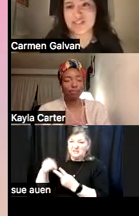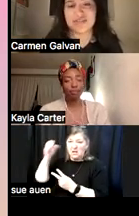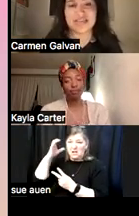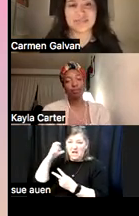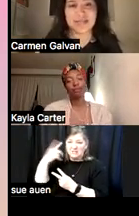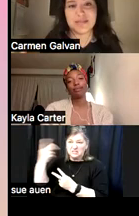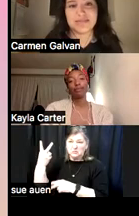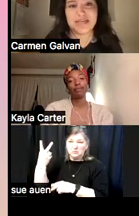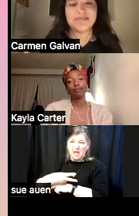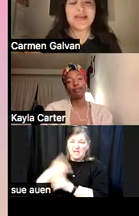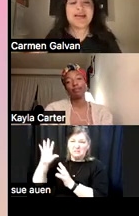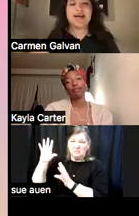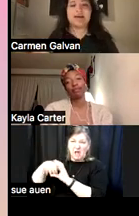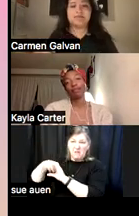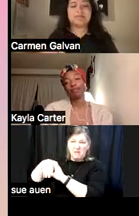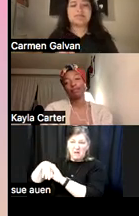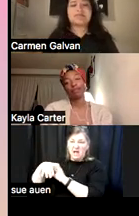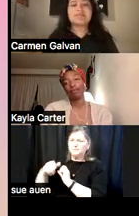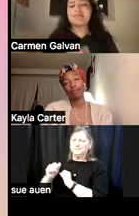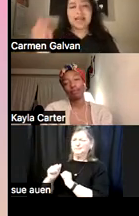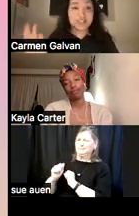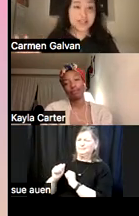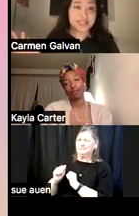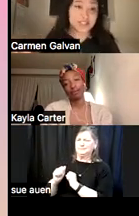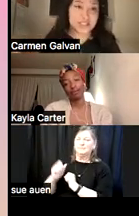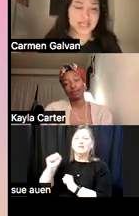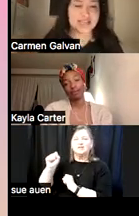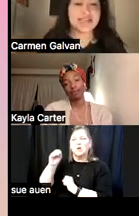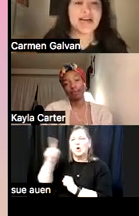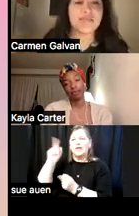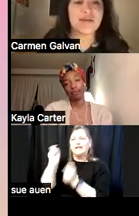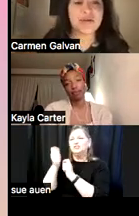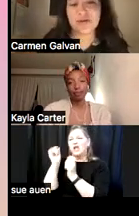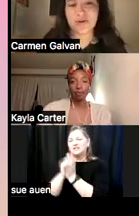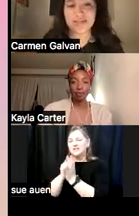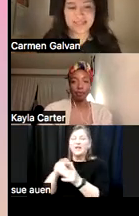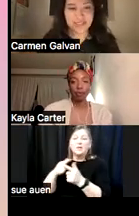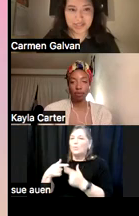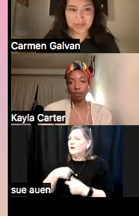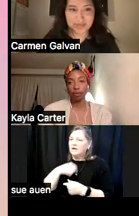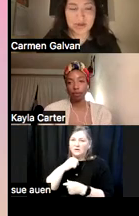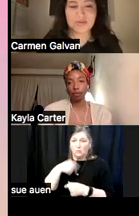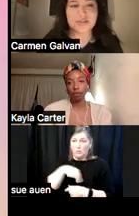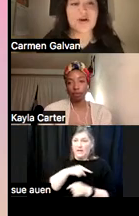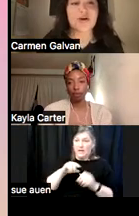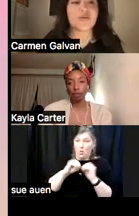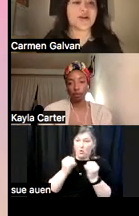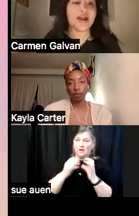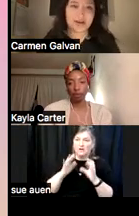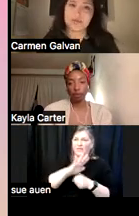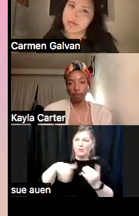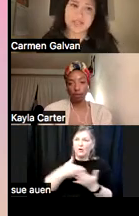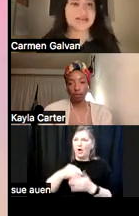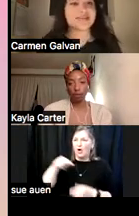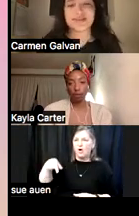gets 2 days, blah, blah, blah. And so they did change that. And we were an organization that was almost all queer